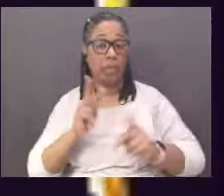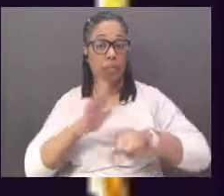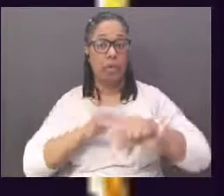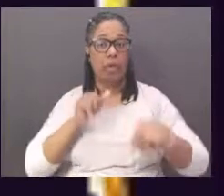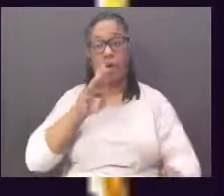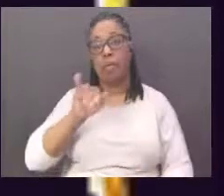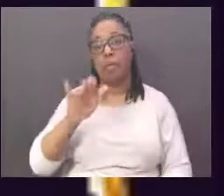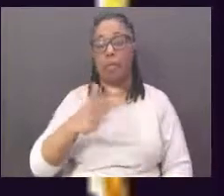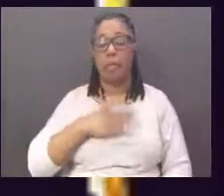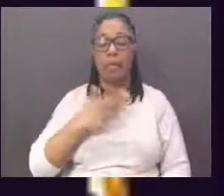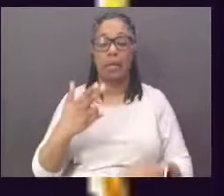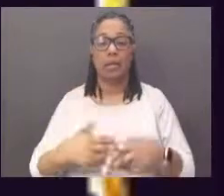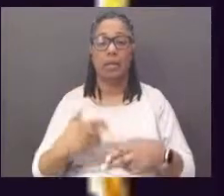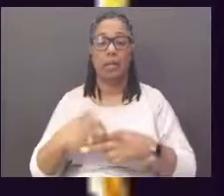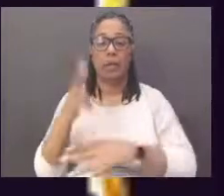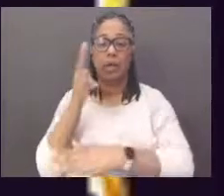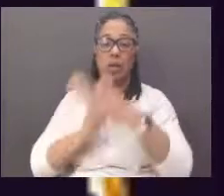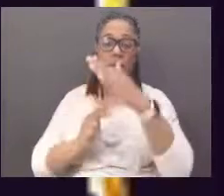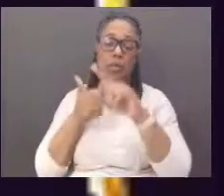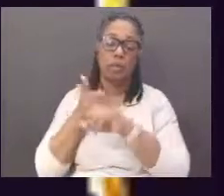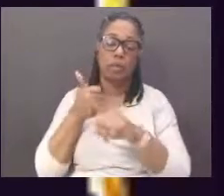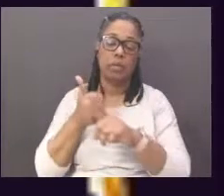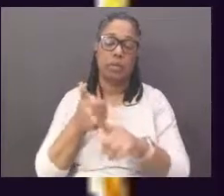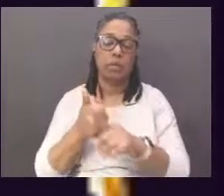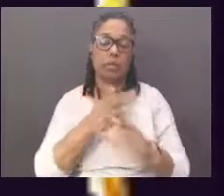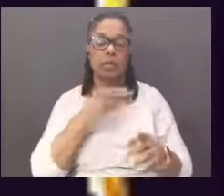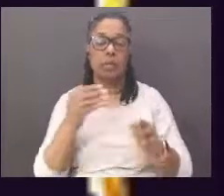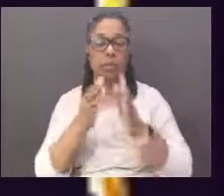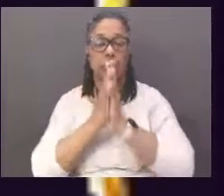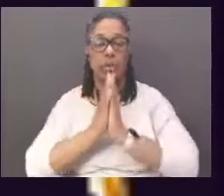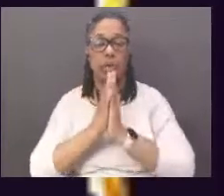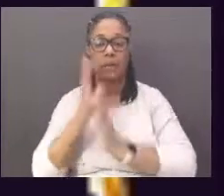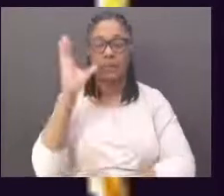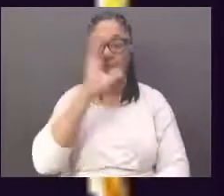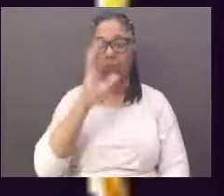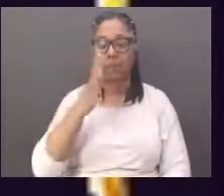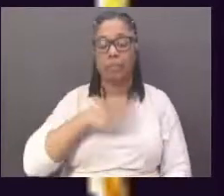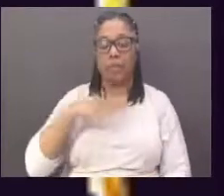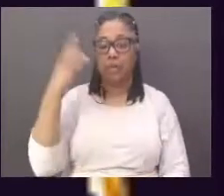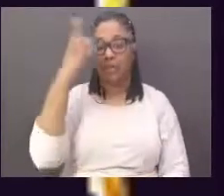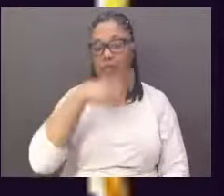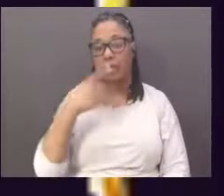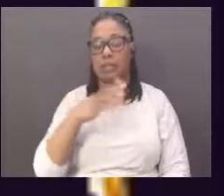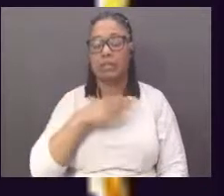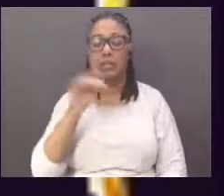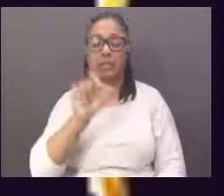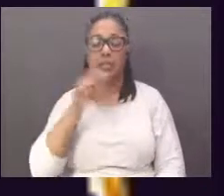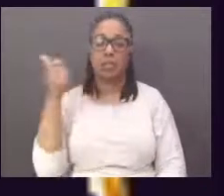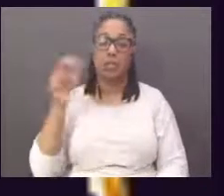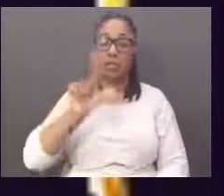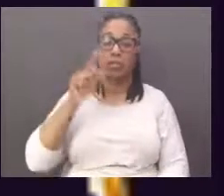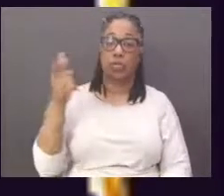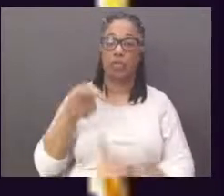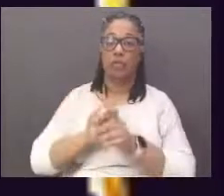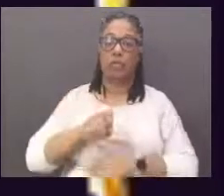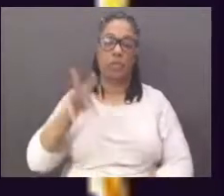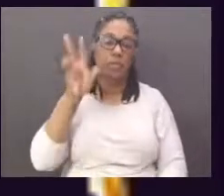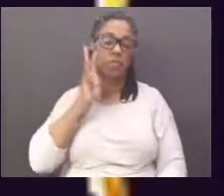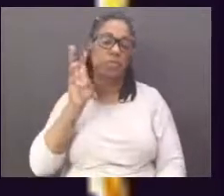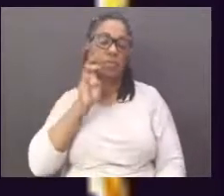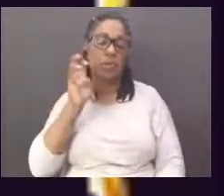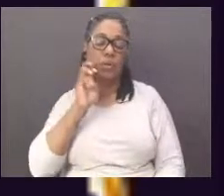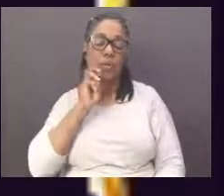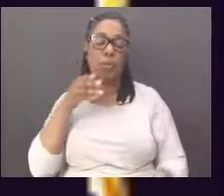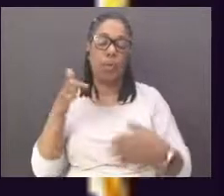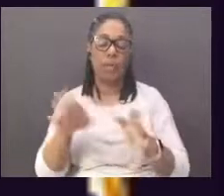pray and seek my face and turn from their wicked ways. The promise is that God will hear us all the way from heaven. He'll forgive